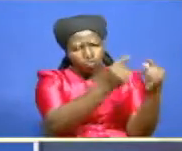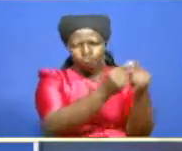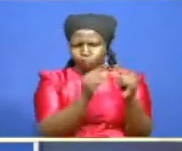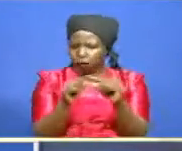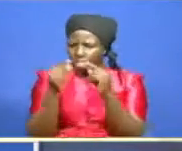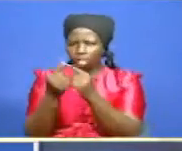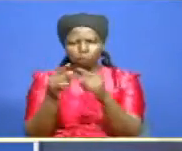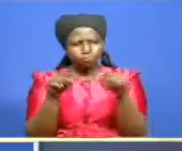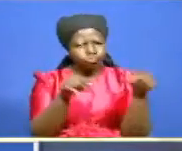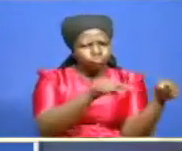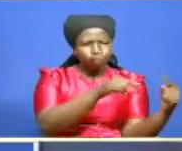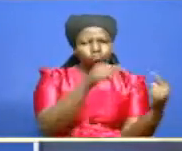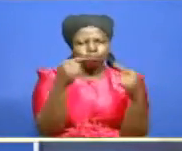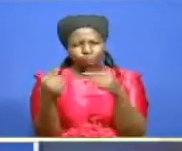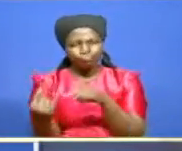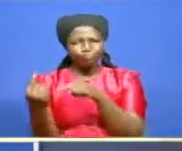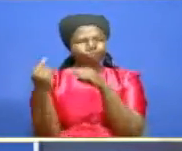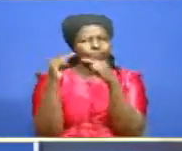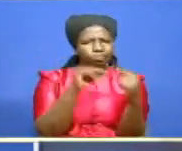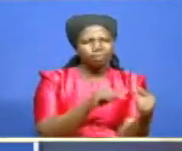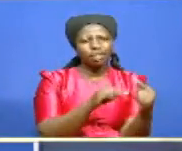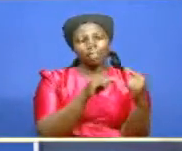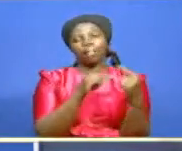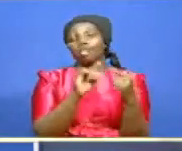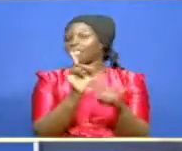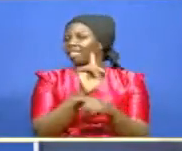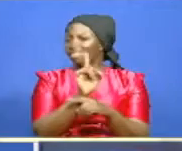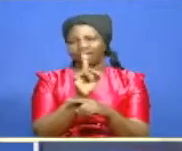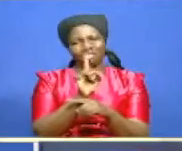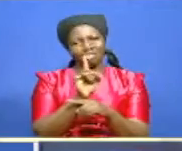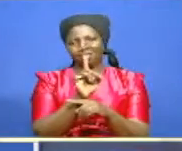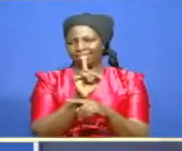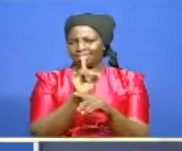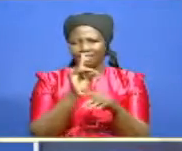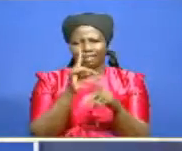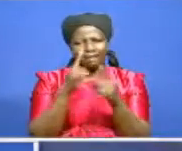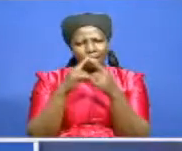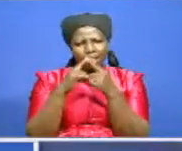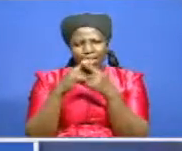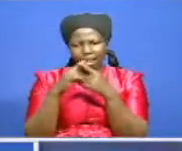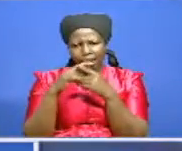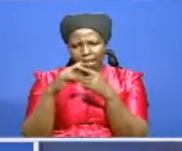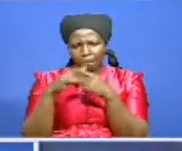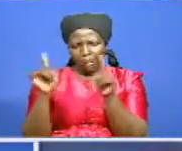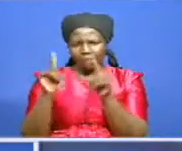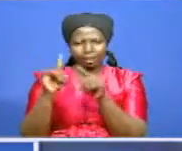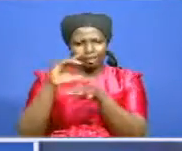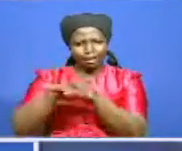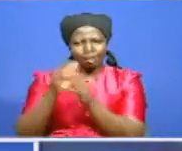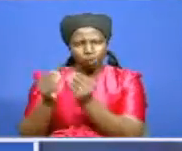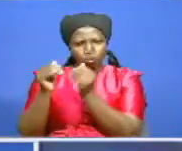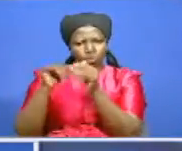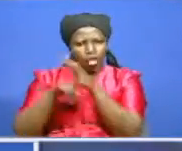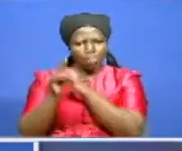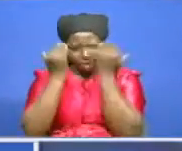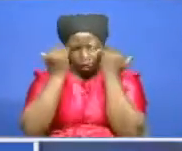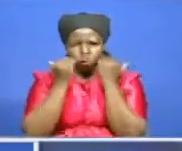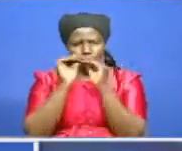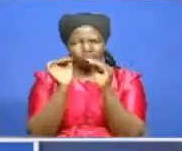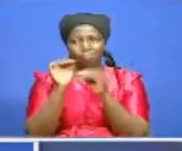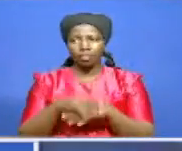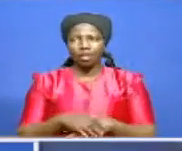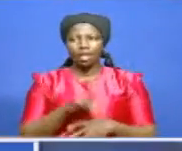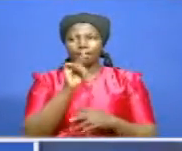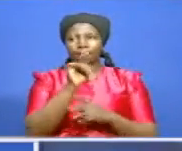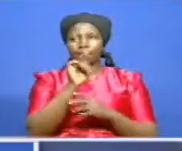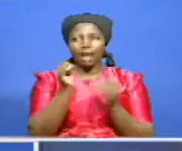be arguing with one another rather than getting the remedy from the courts. This applies equally to the rights and the